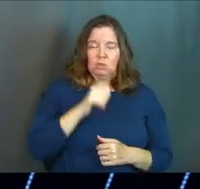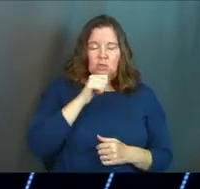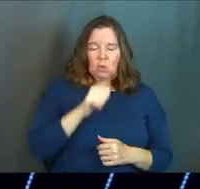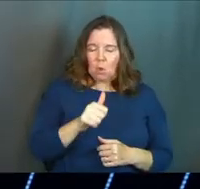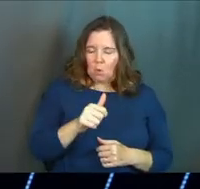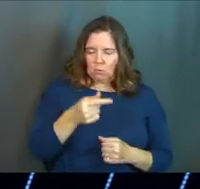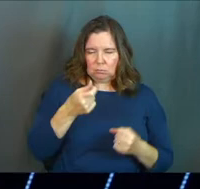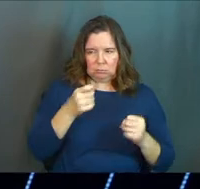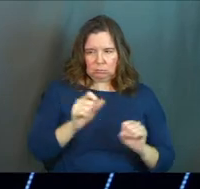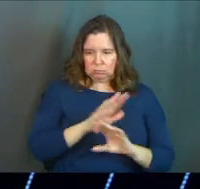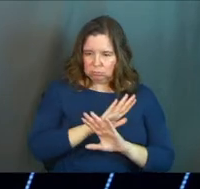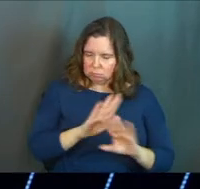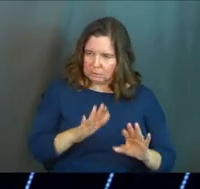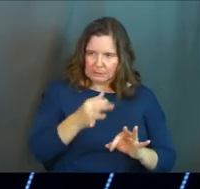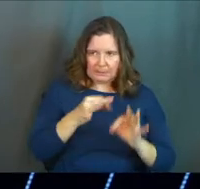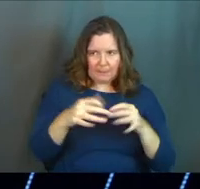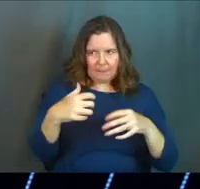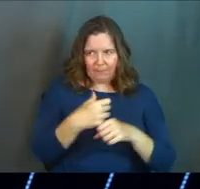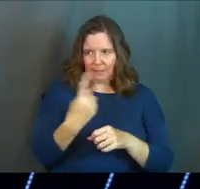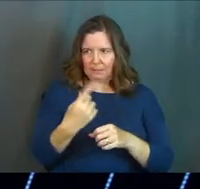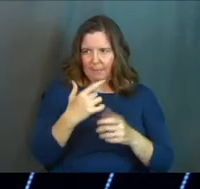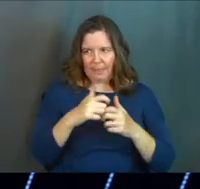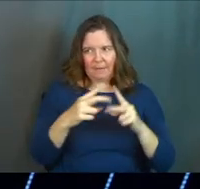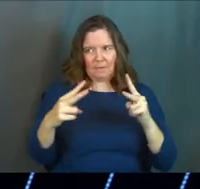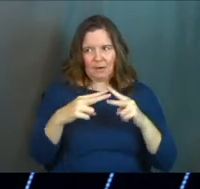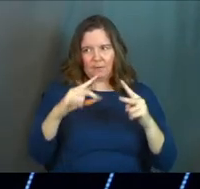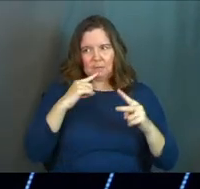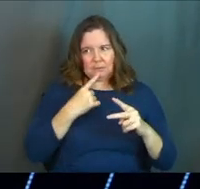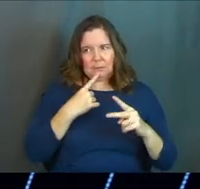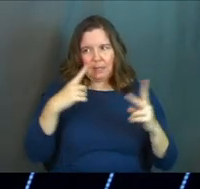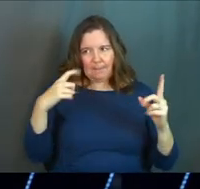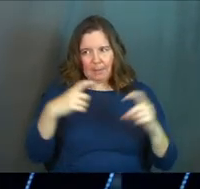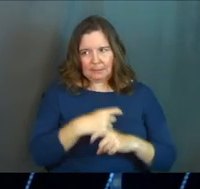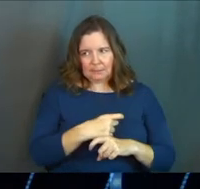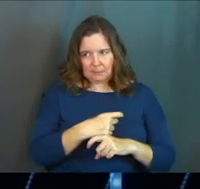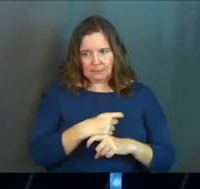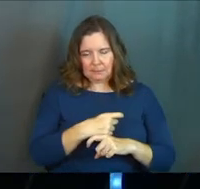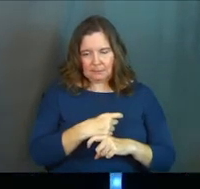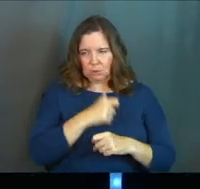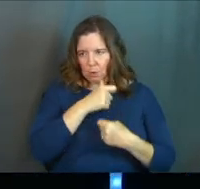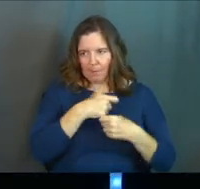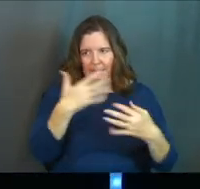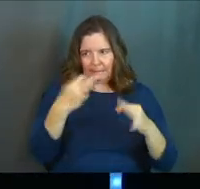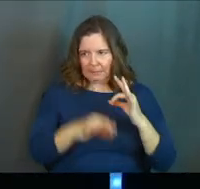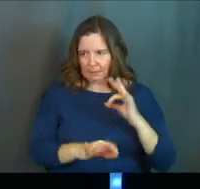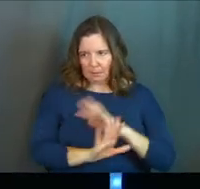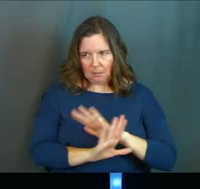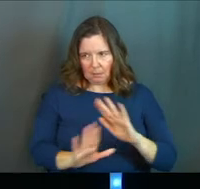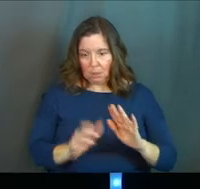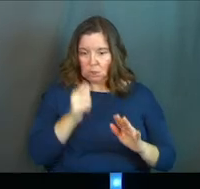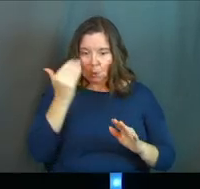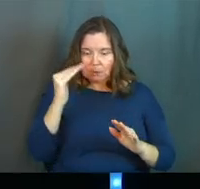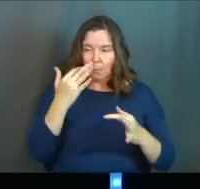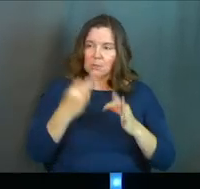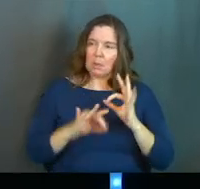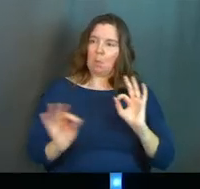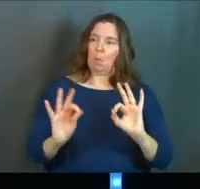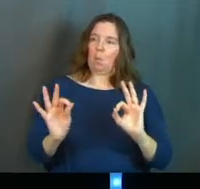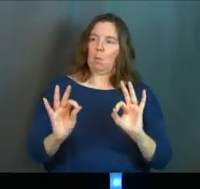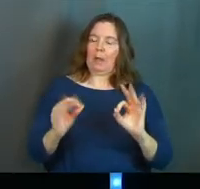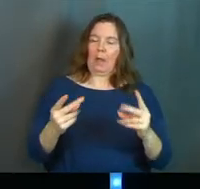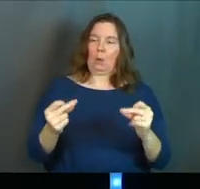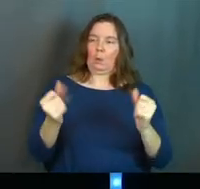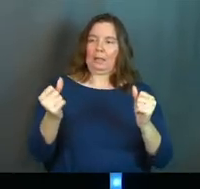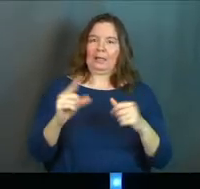Don't you dare oversimplify something that is very, very complex. Don't you make something seem simple